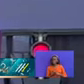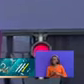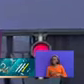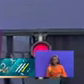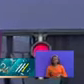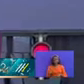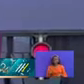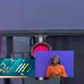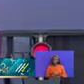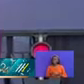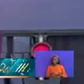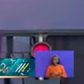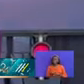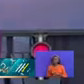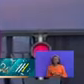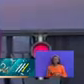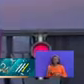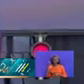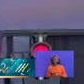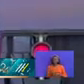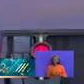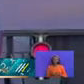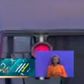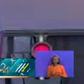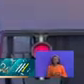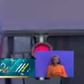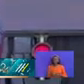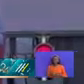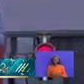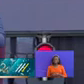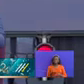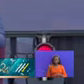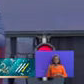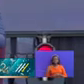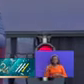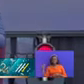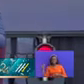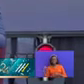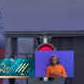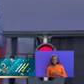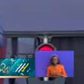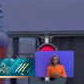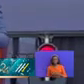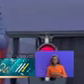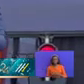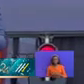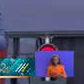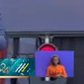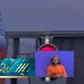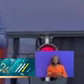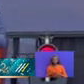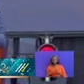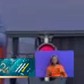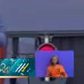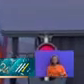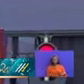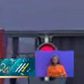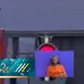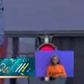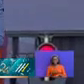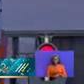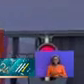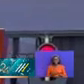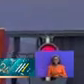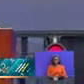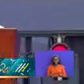with the lenses of Eternity there are people who at the end of the chapter of their book they will write like Paul